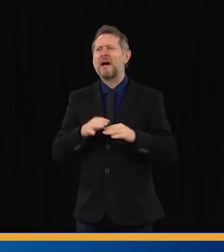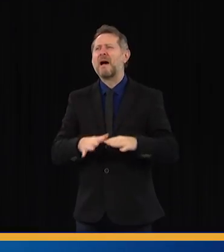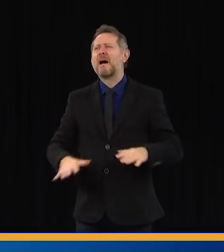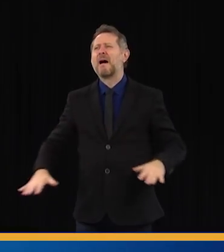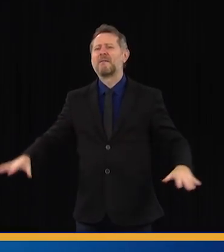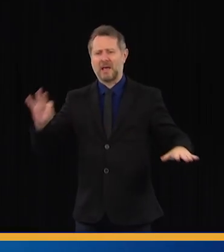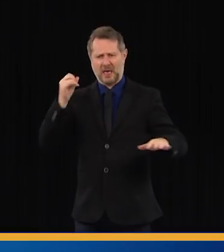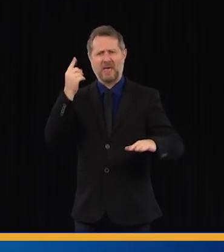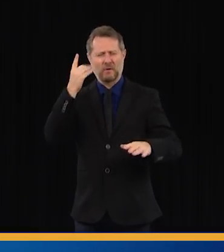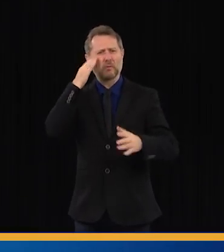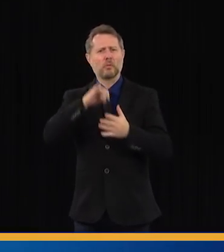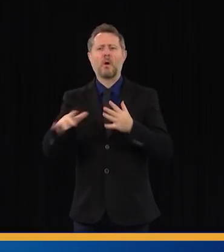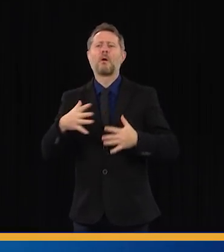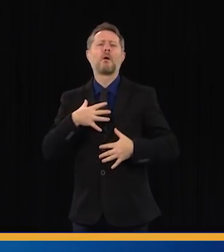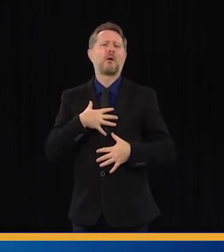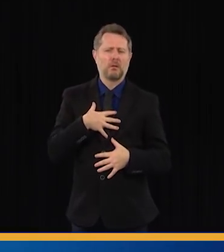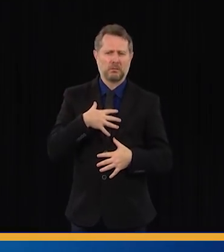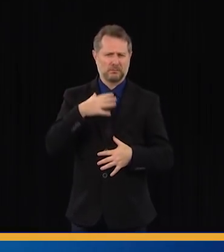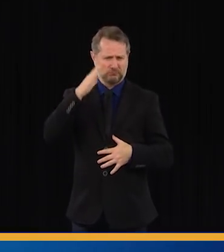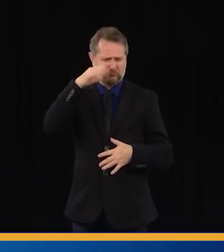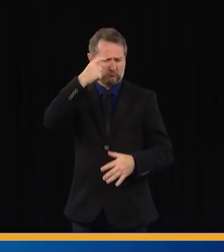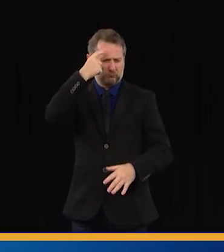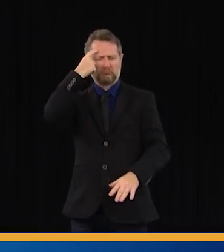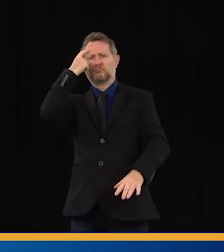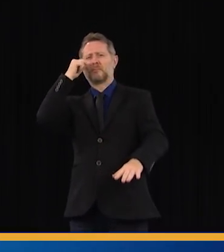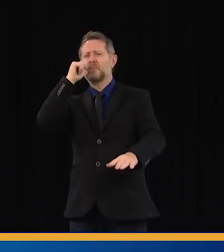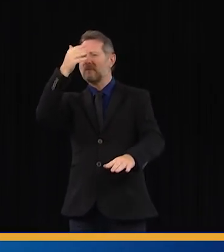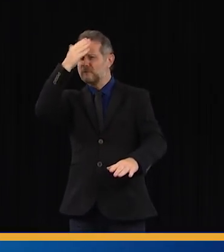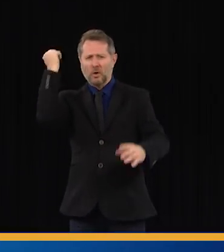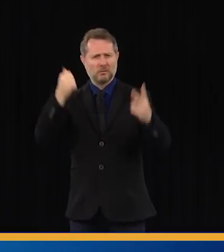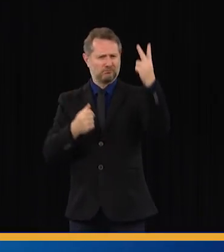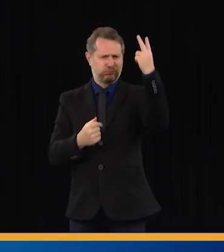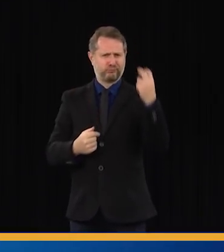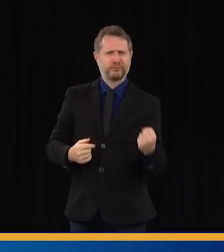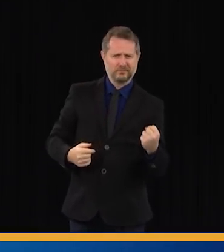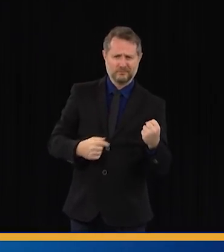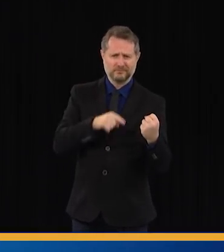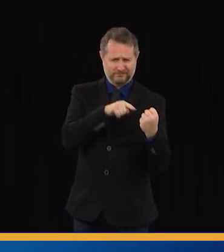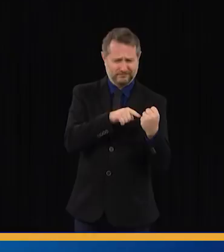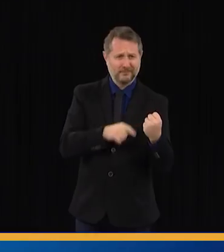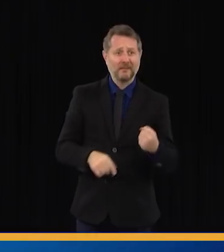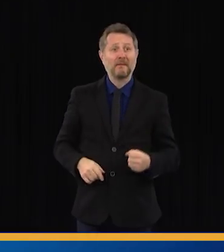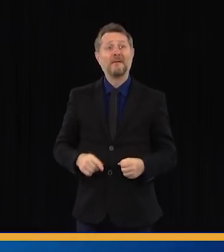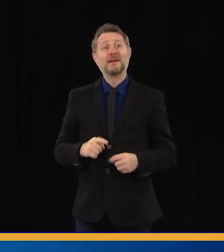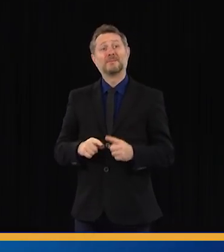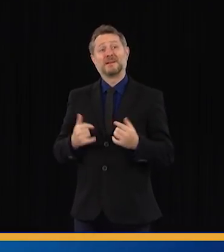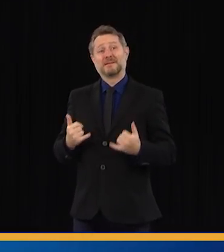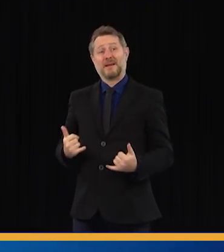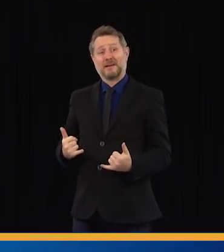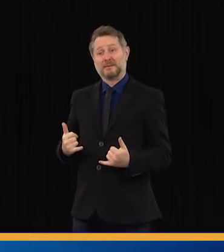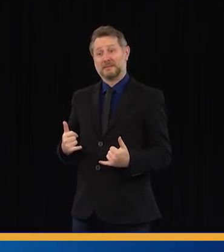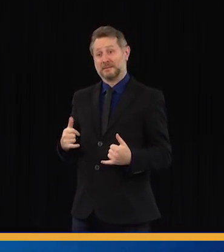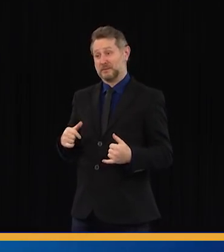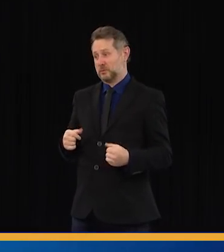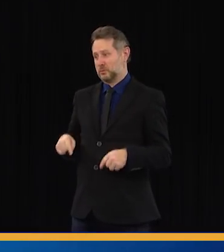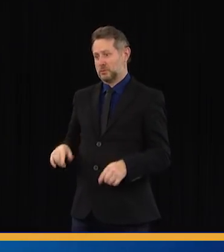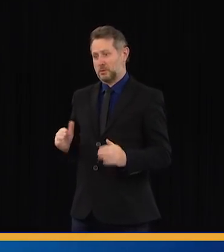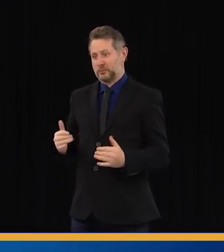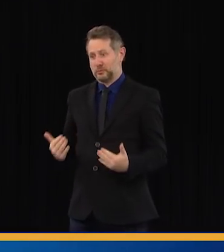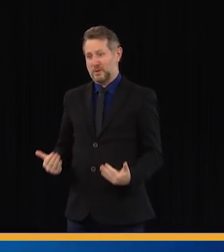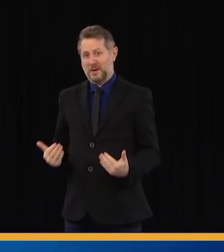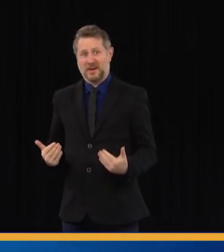in a position to appreciate on that day what happened. And the number of lives